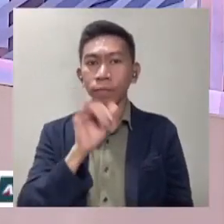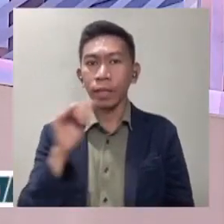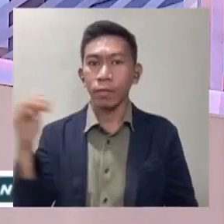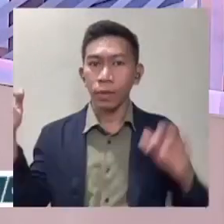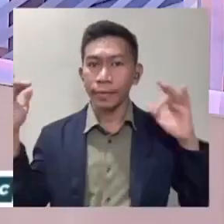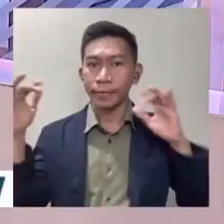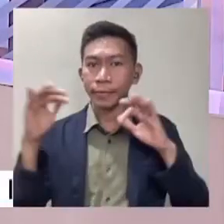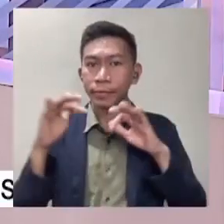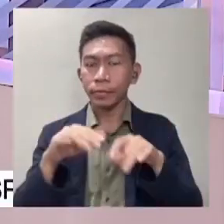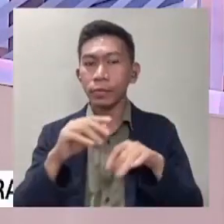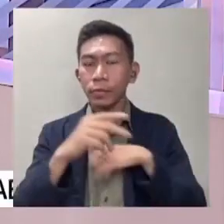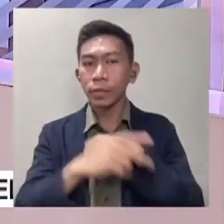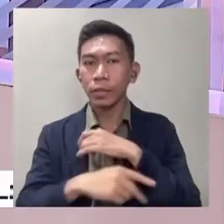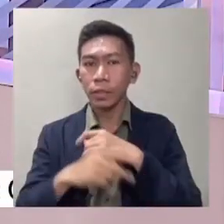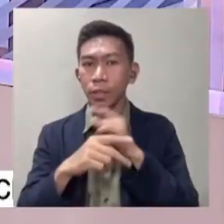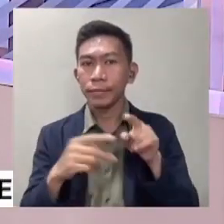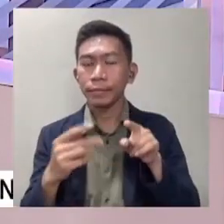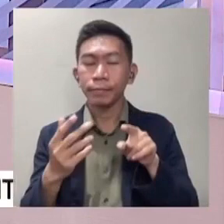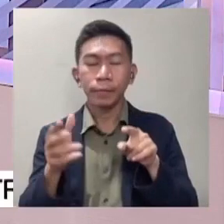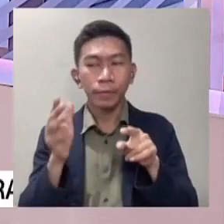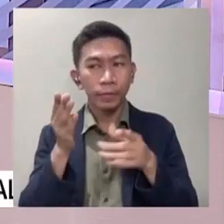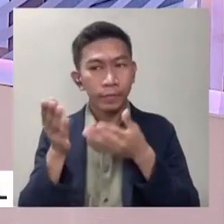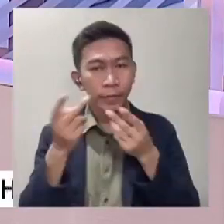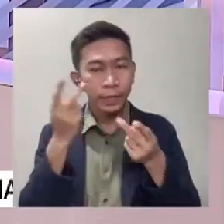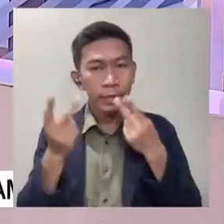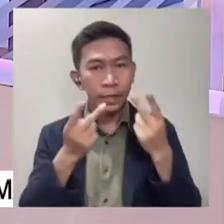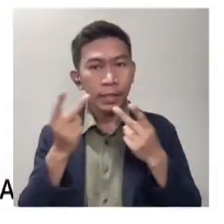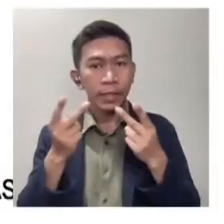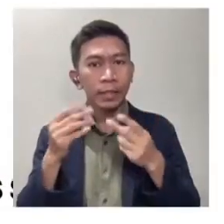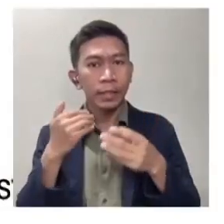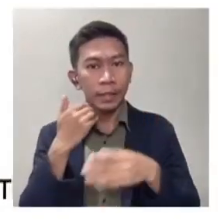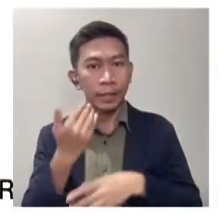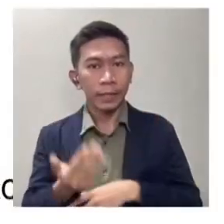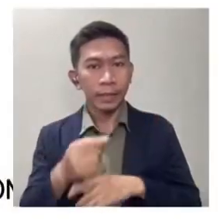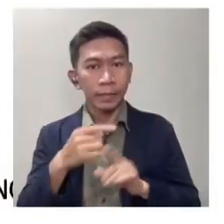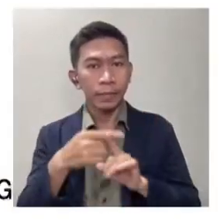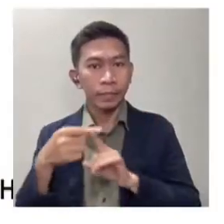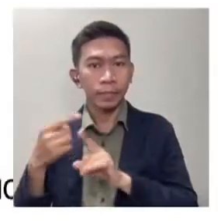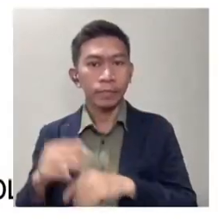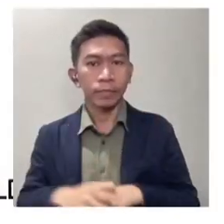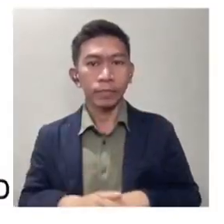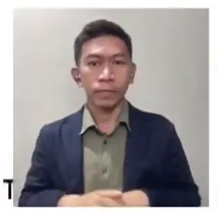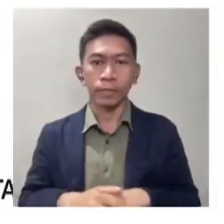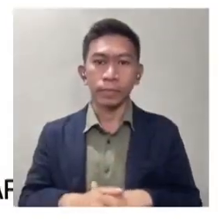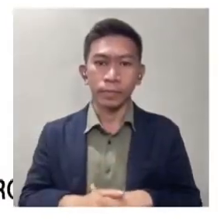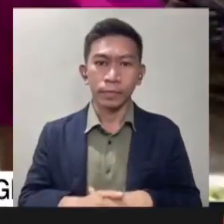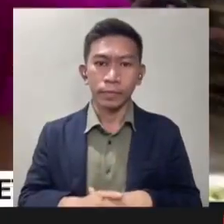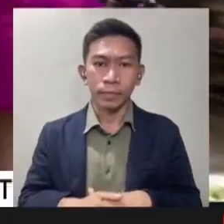in the province to visit their dead. Annie Pedestal joins us with the latest from there. Annie, over to you.